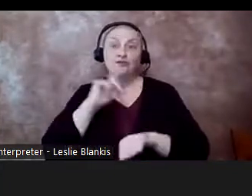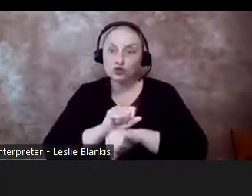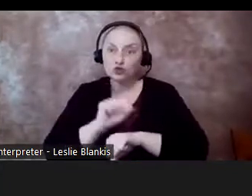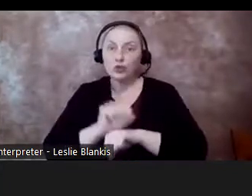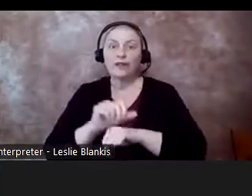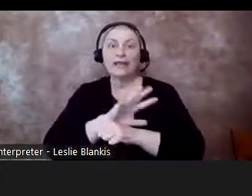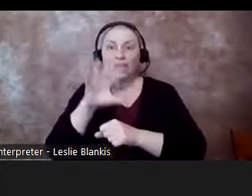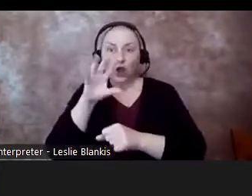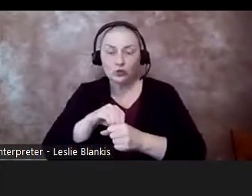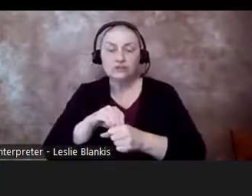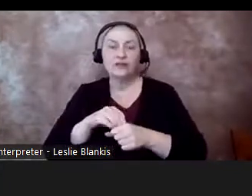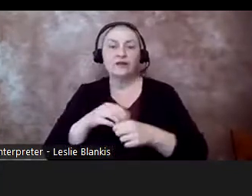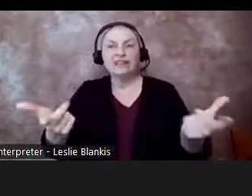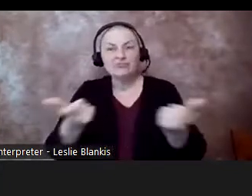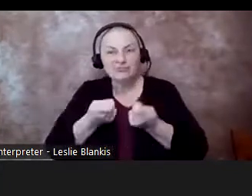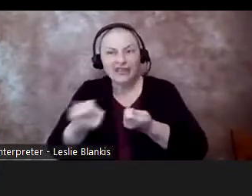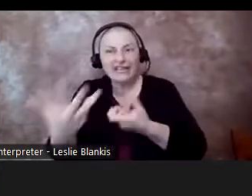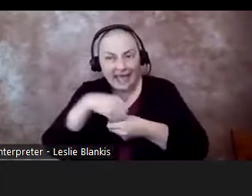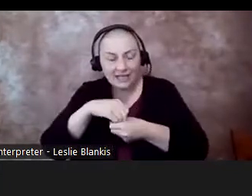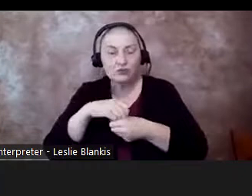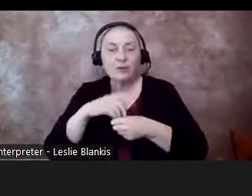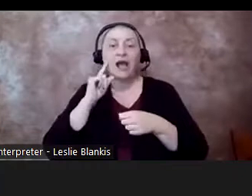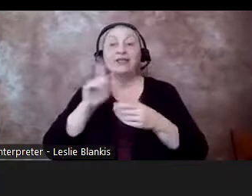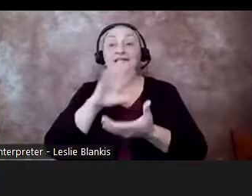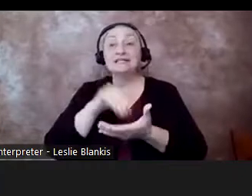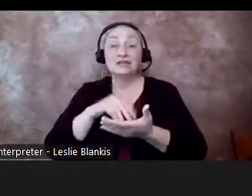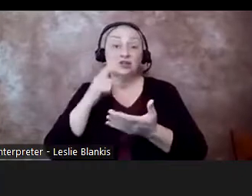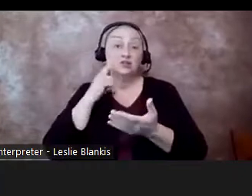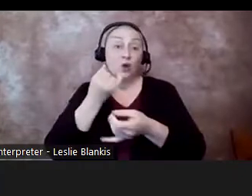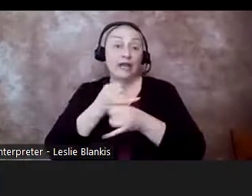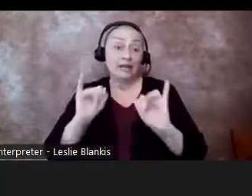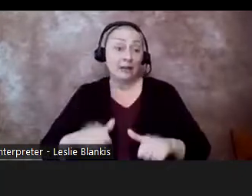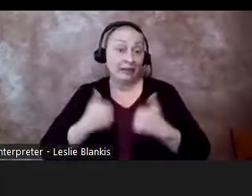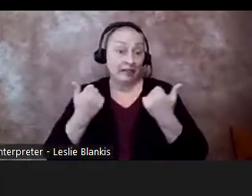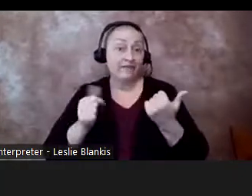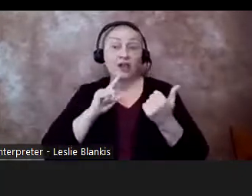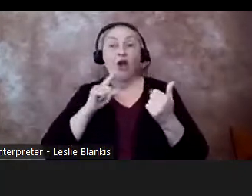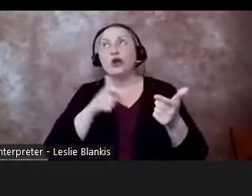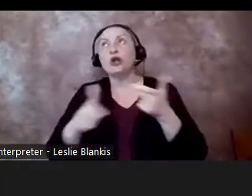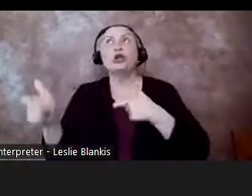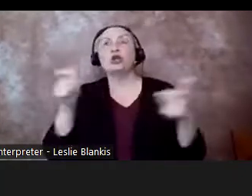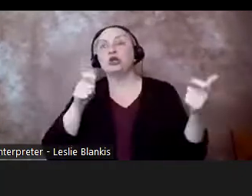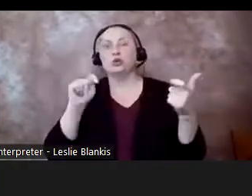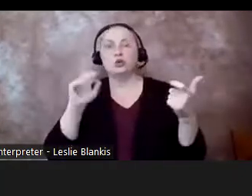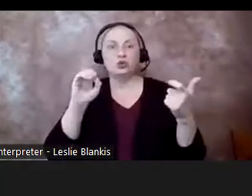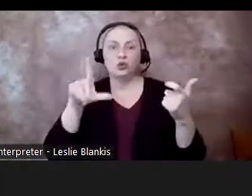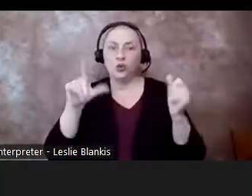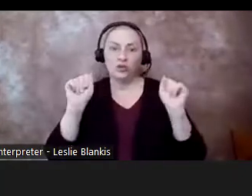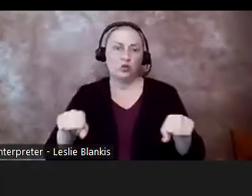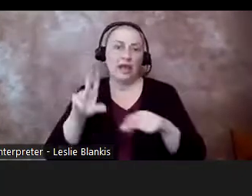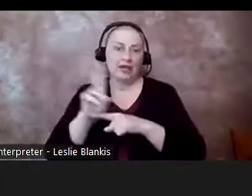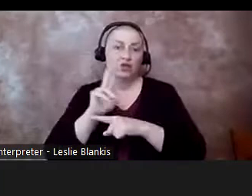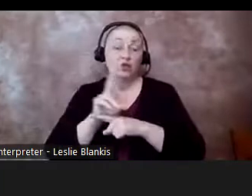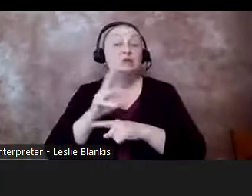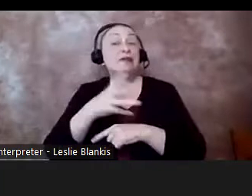inclusive engagement, you know, I think Centers for Independent Living are such a huge tool that you can use. And I have to throw